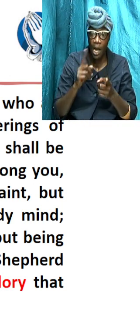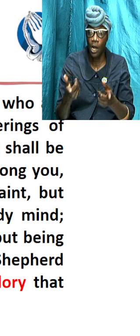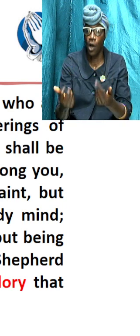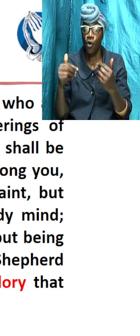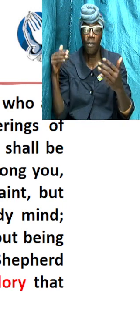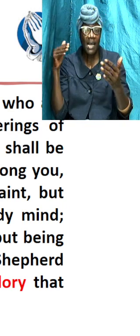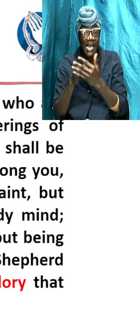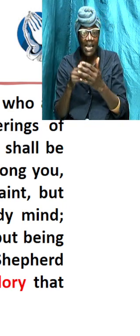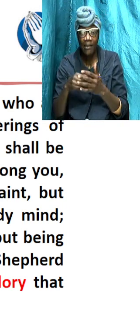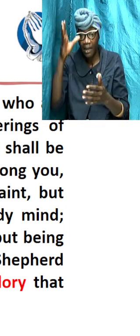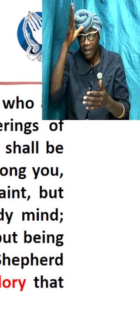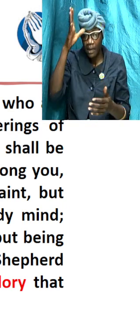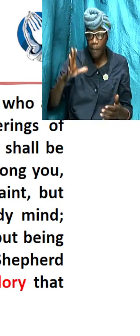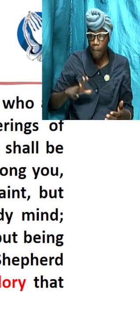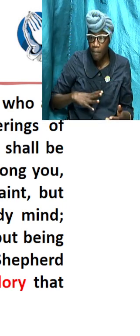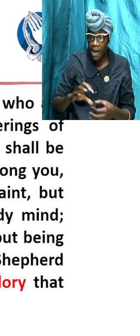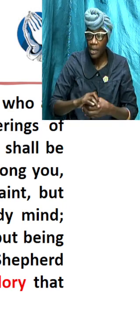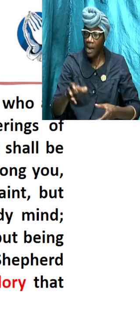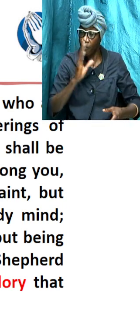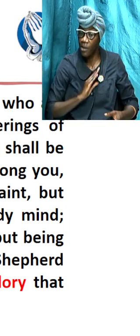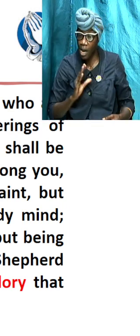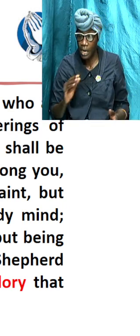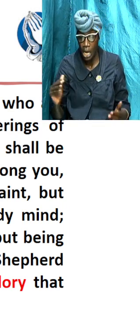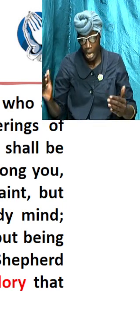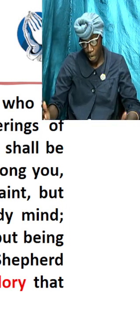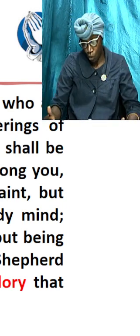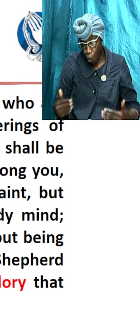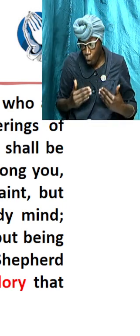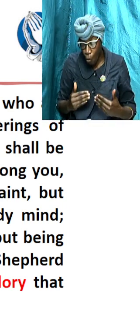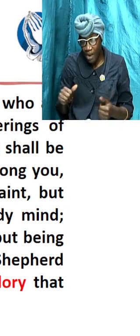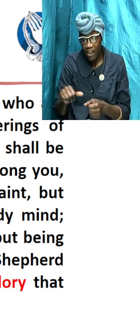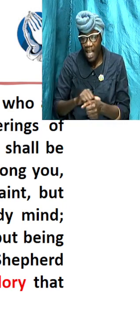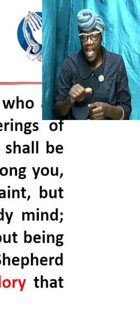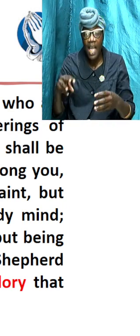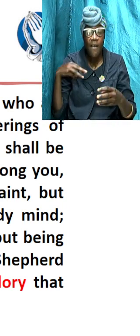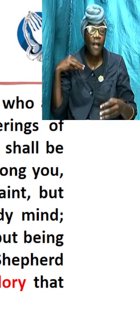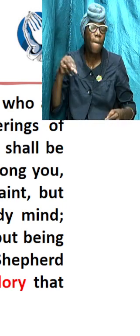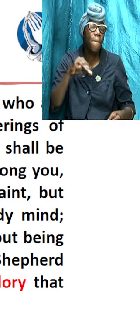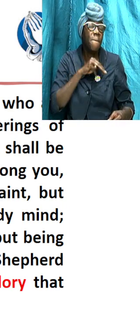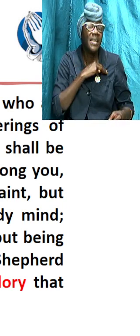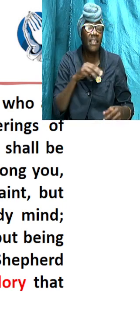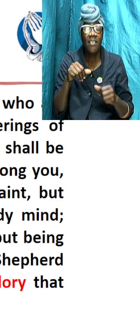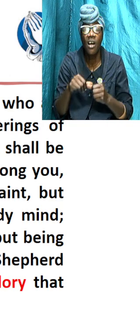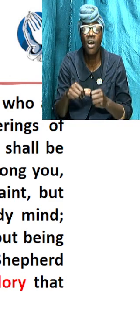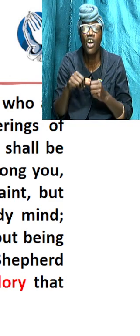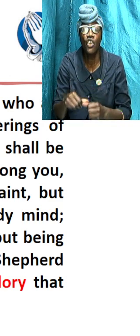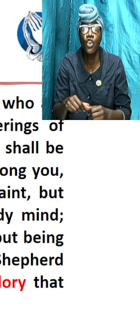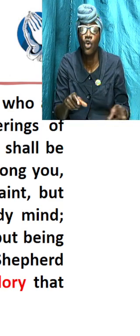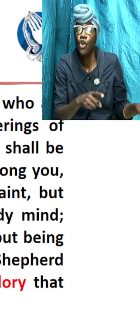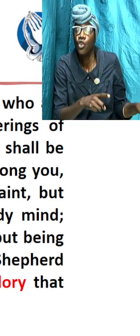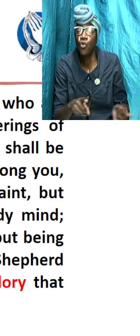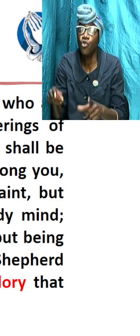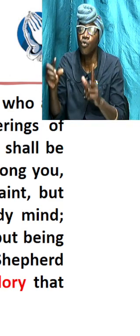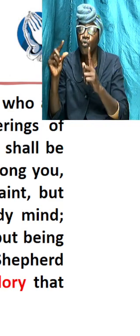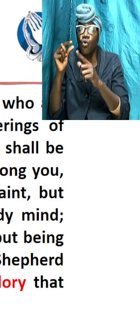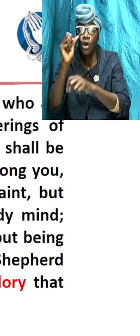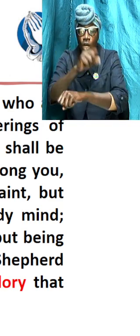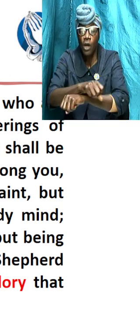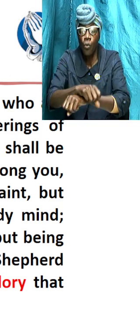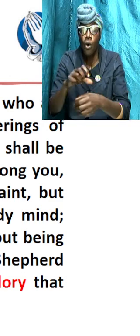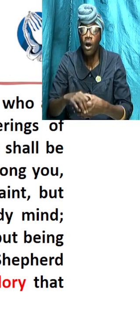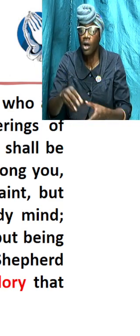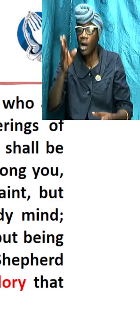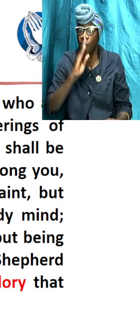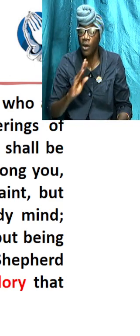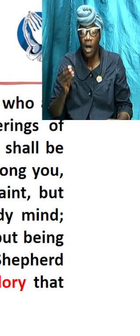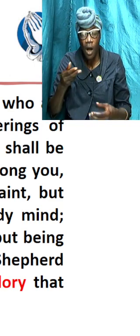I encourage him, amen, as I encourage every minister, amen, that must continue to do the work of God with your